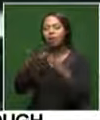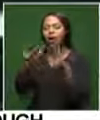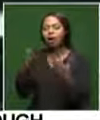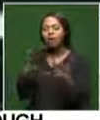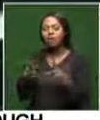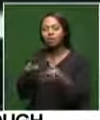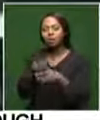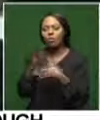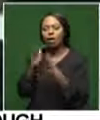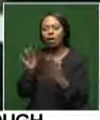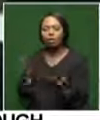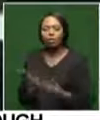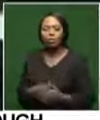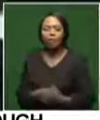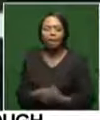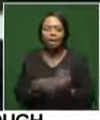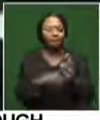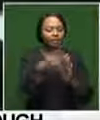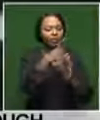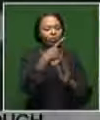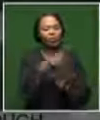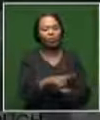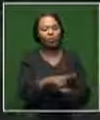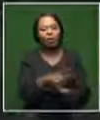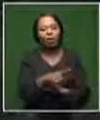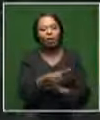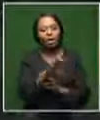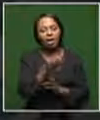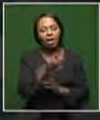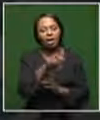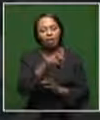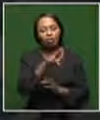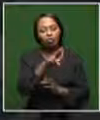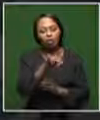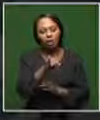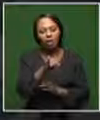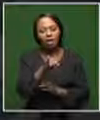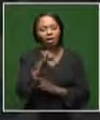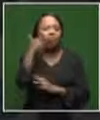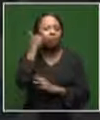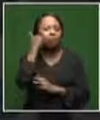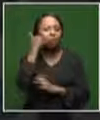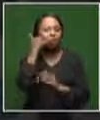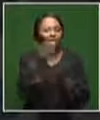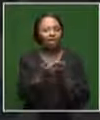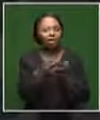It was developed for Android phones. You can download it on Google Play for